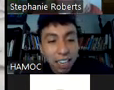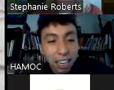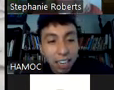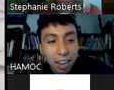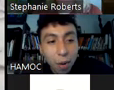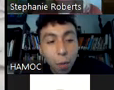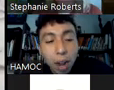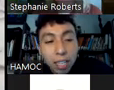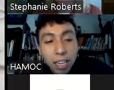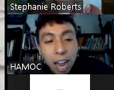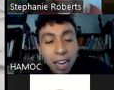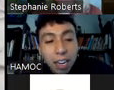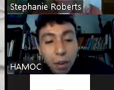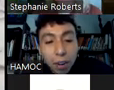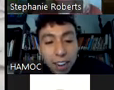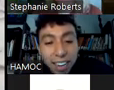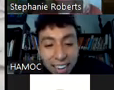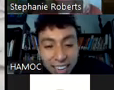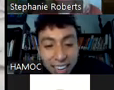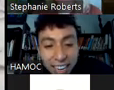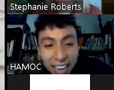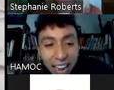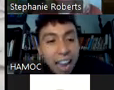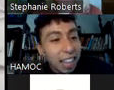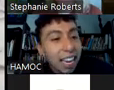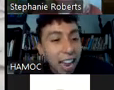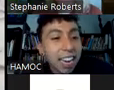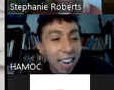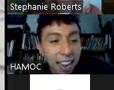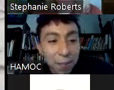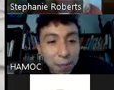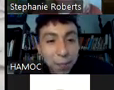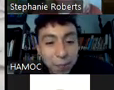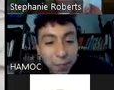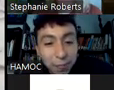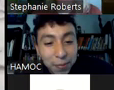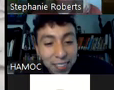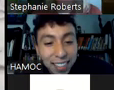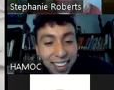And what kind of... The advocate? I think, yeah.